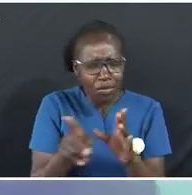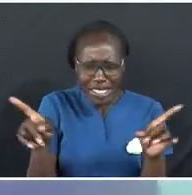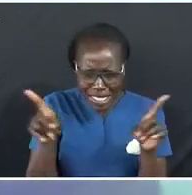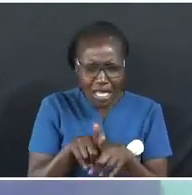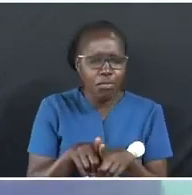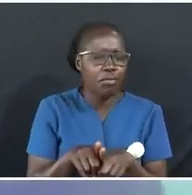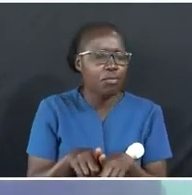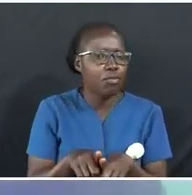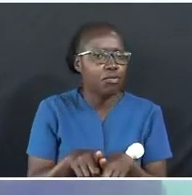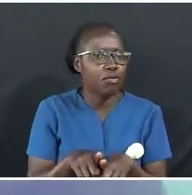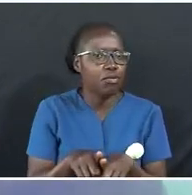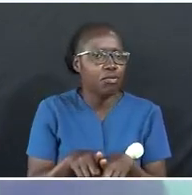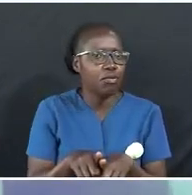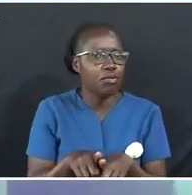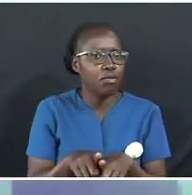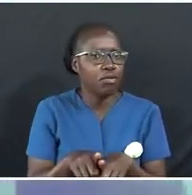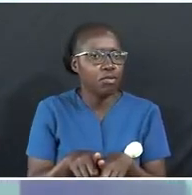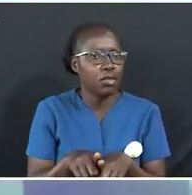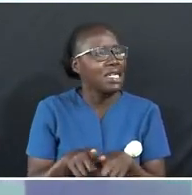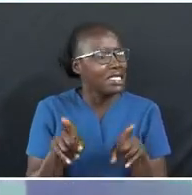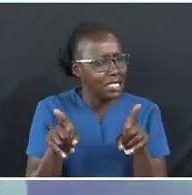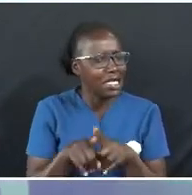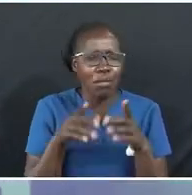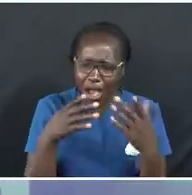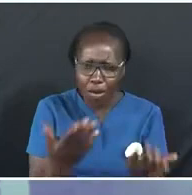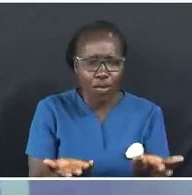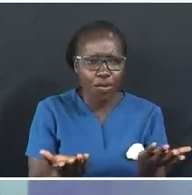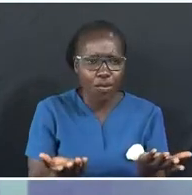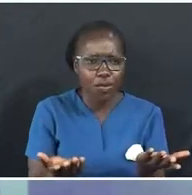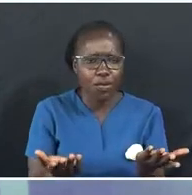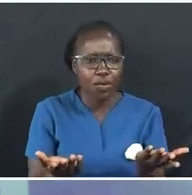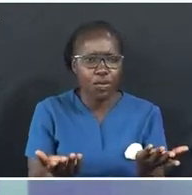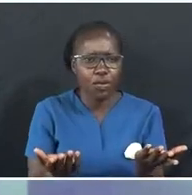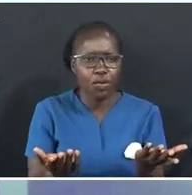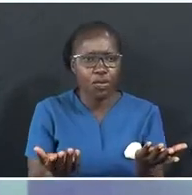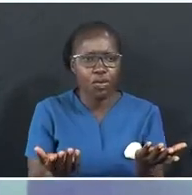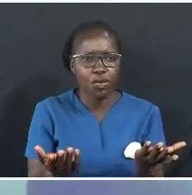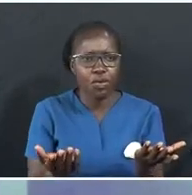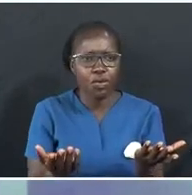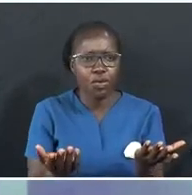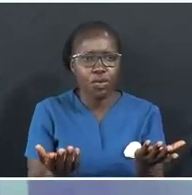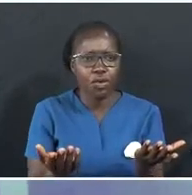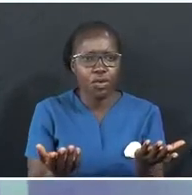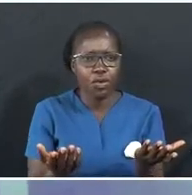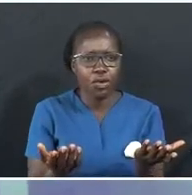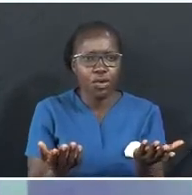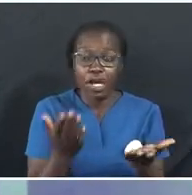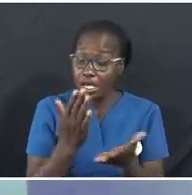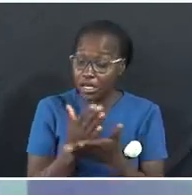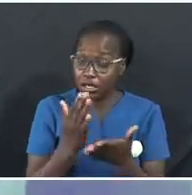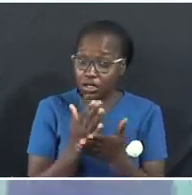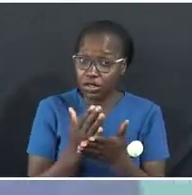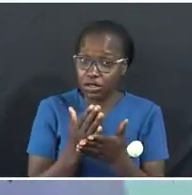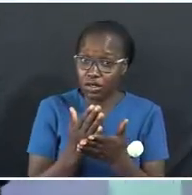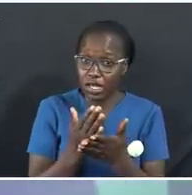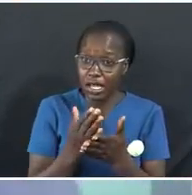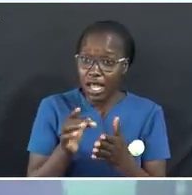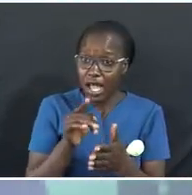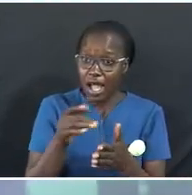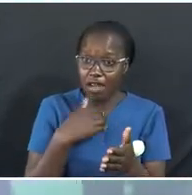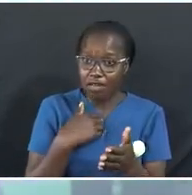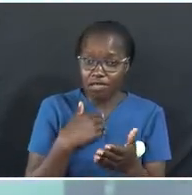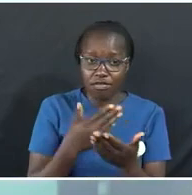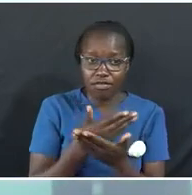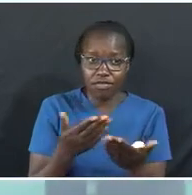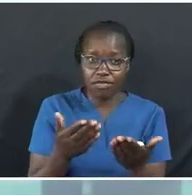just a penny like us. How come? Are you really being fair? If I asked you, if that